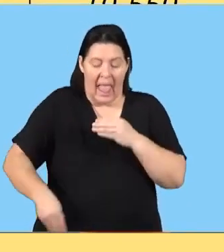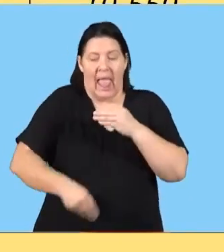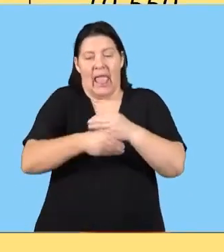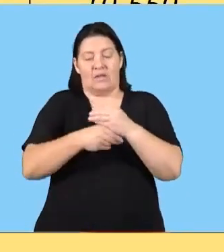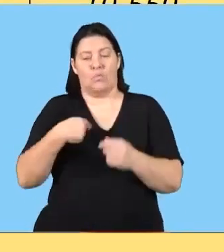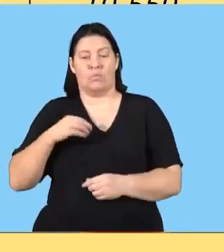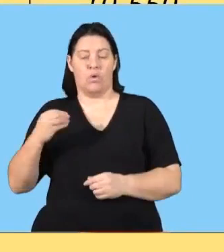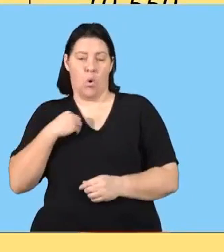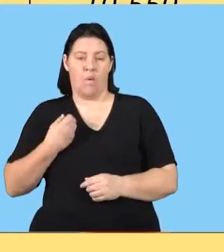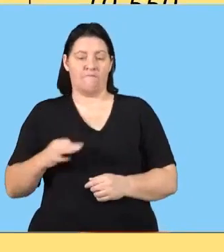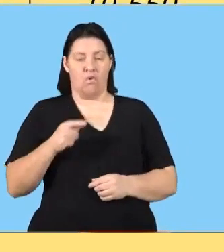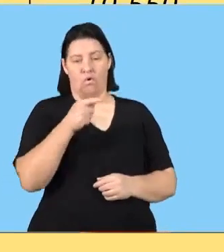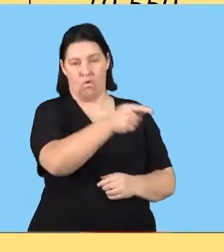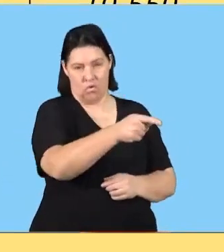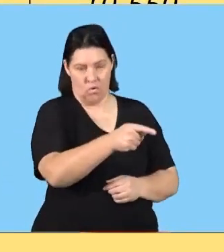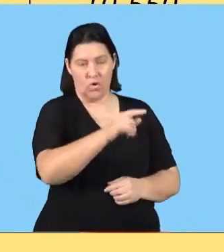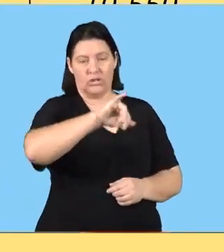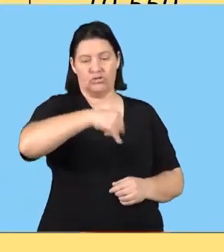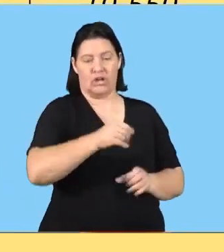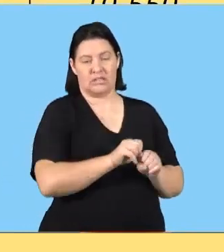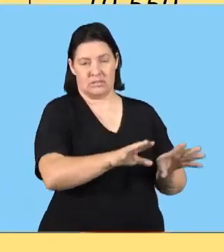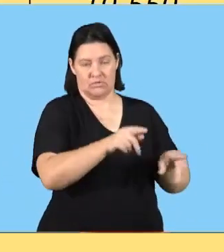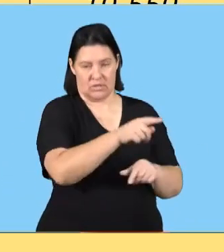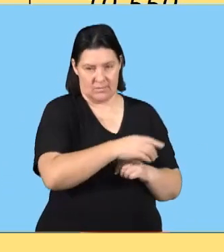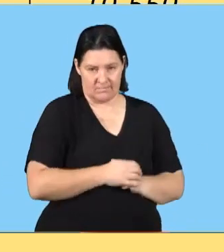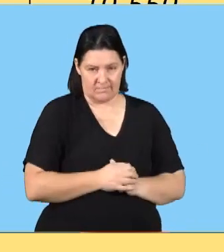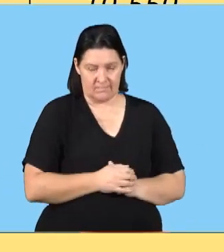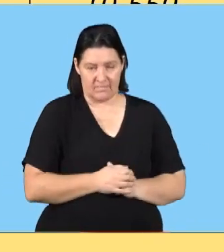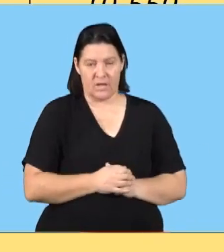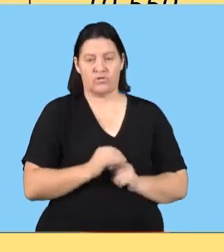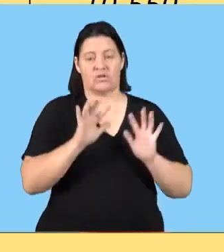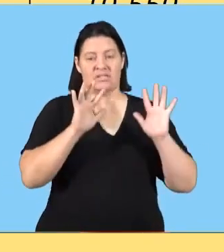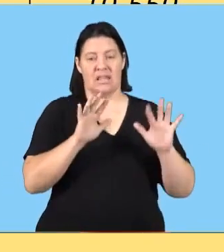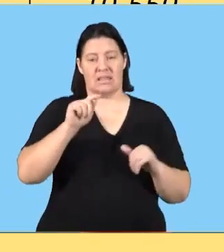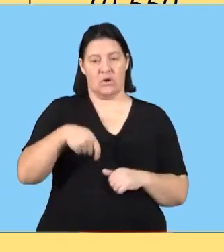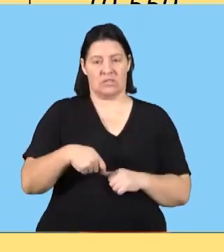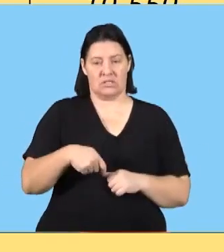I owe to Jack Distributors. I'm now going to say